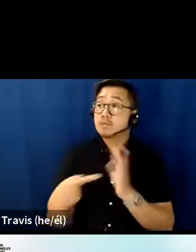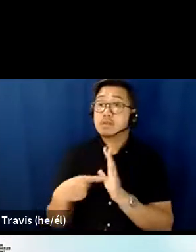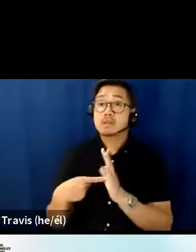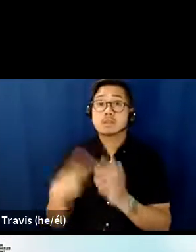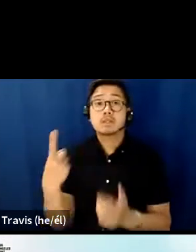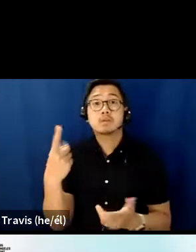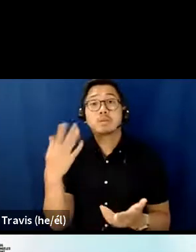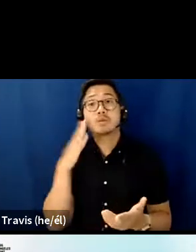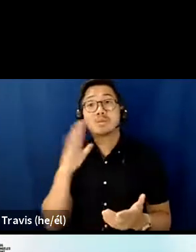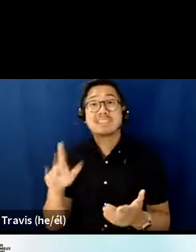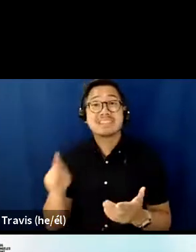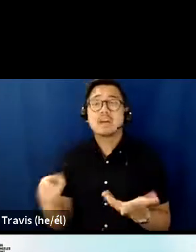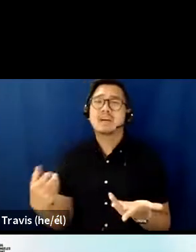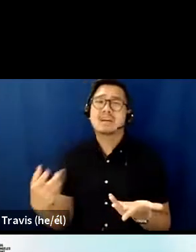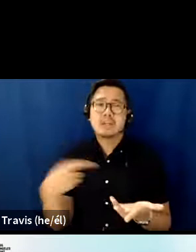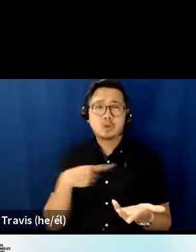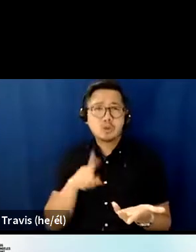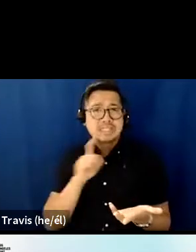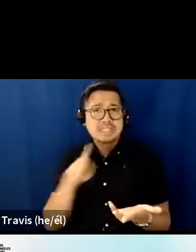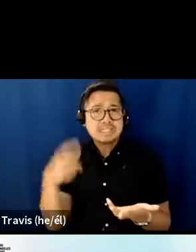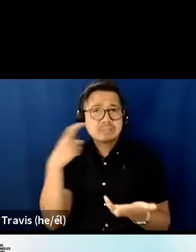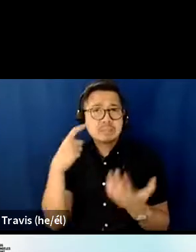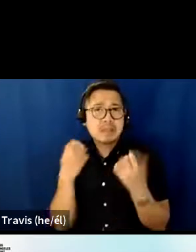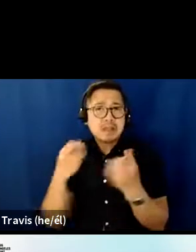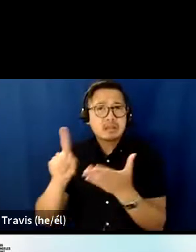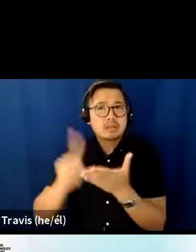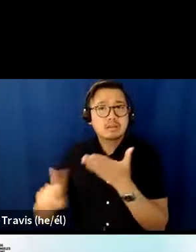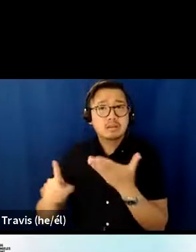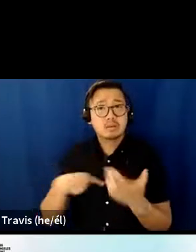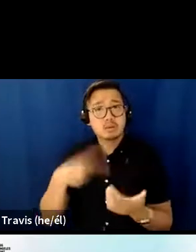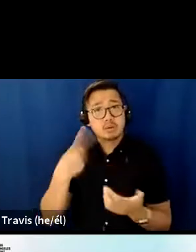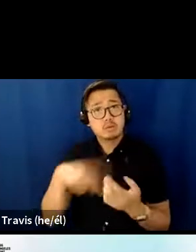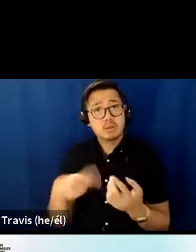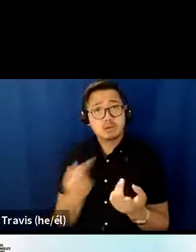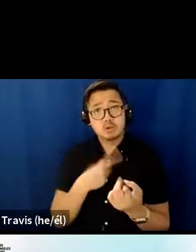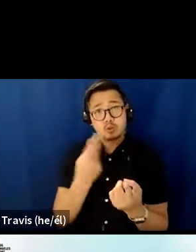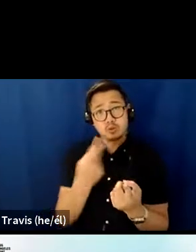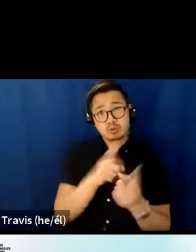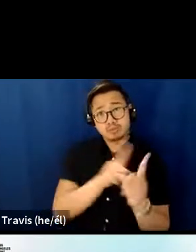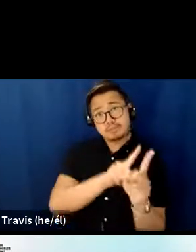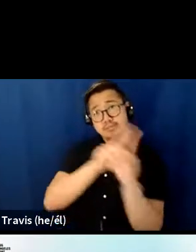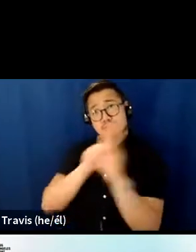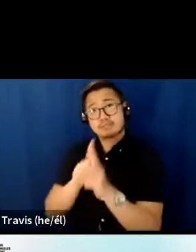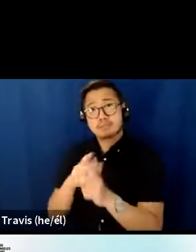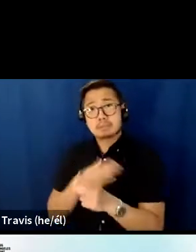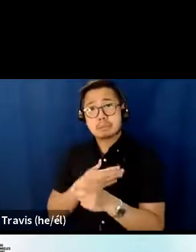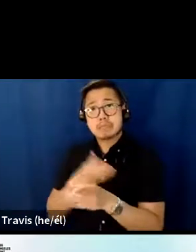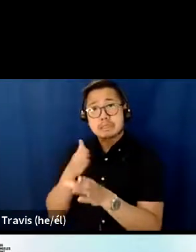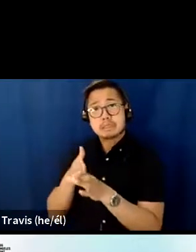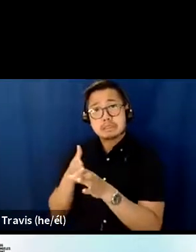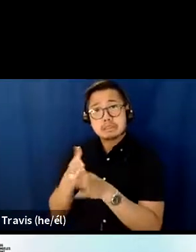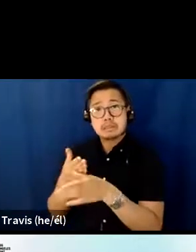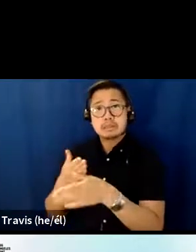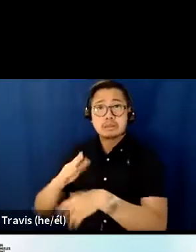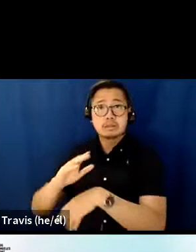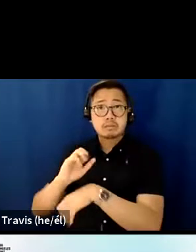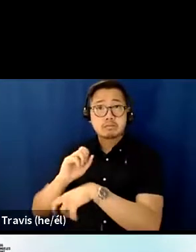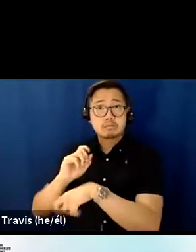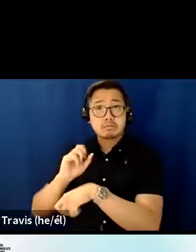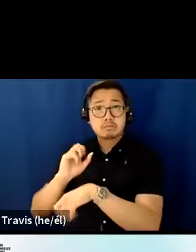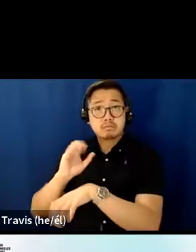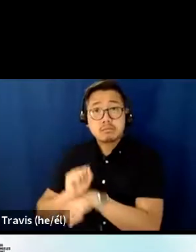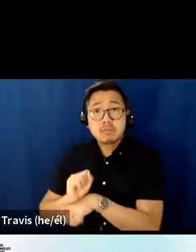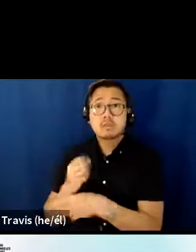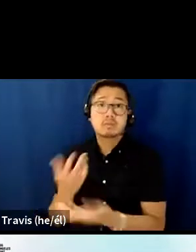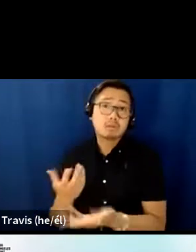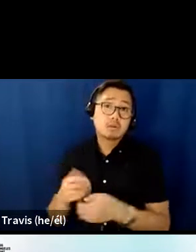need you to come with me to my psychologist appointment. There's no shame, you know? And it may just be you need to go at 12